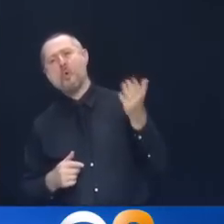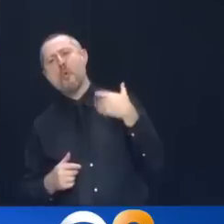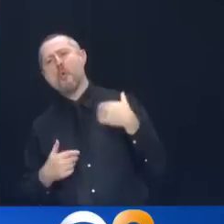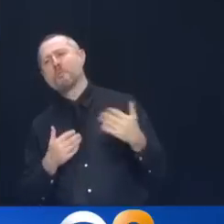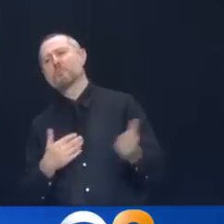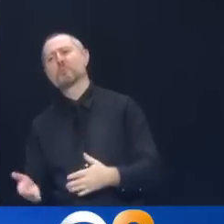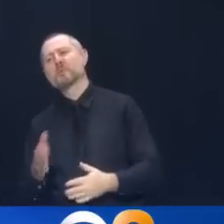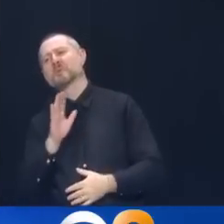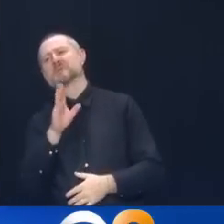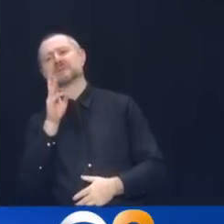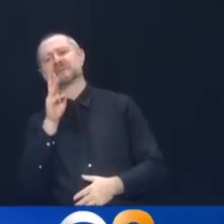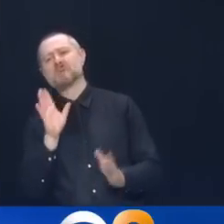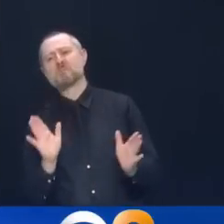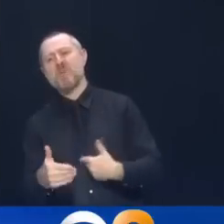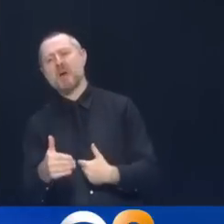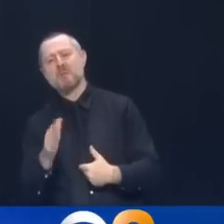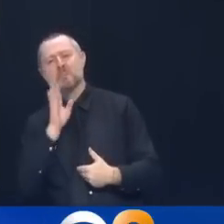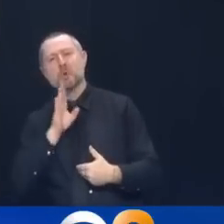with 25 people.